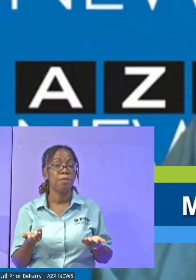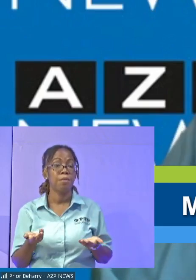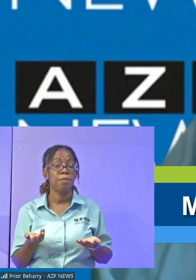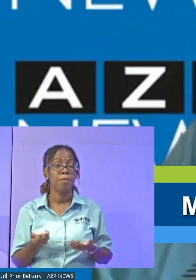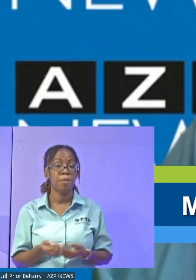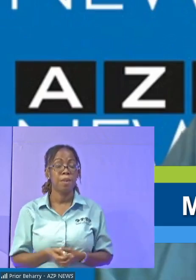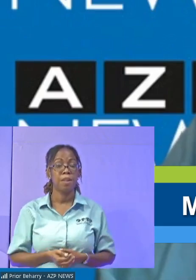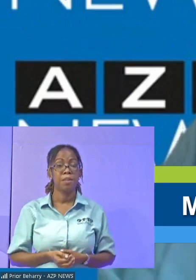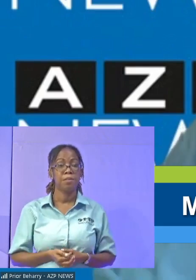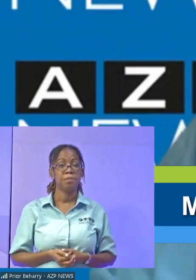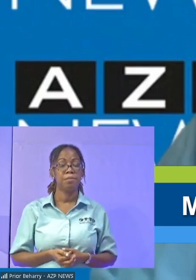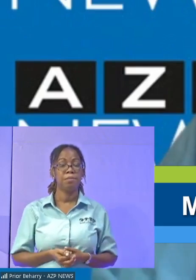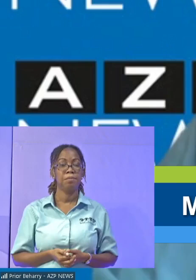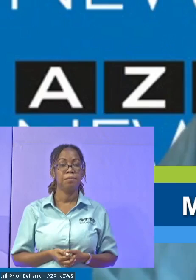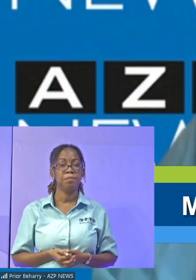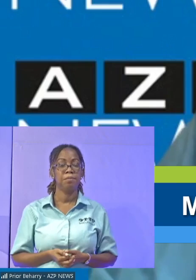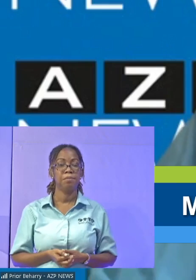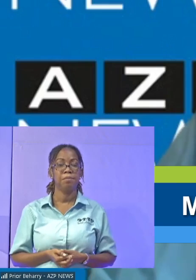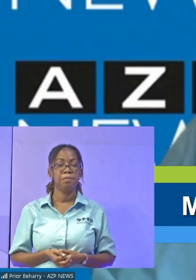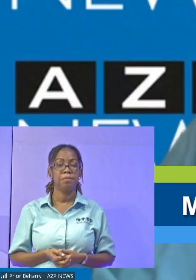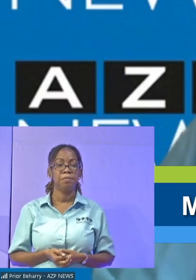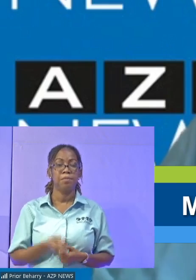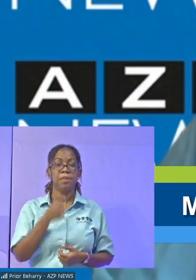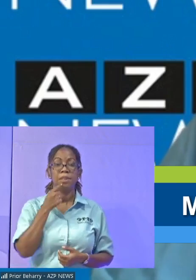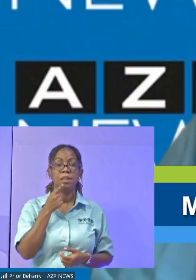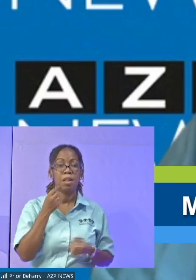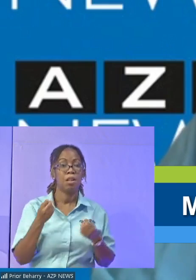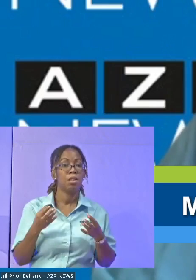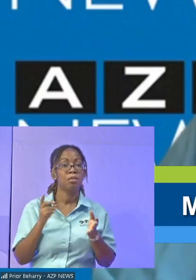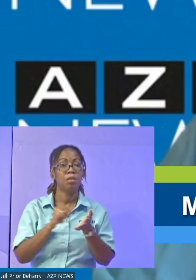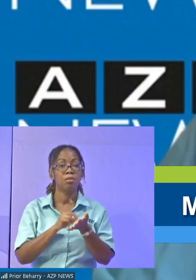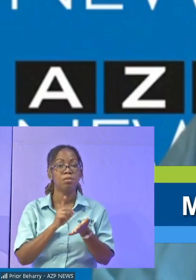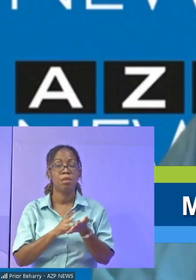and they said a lot of discrimination and